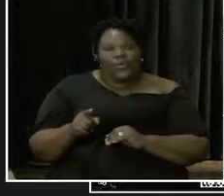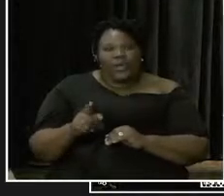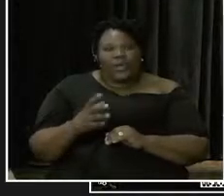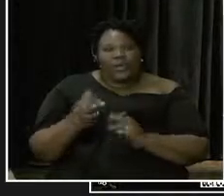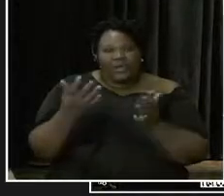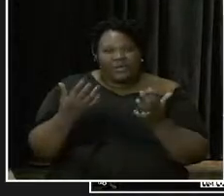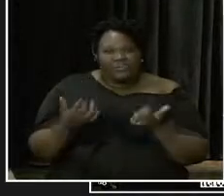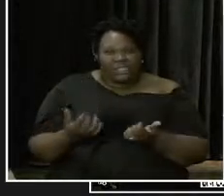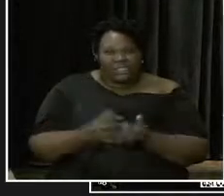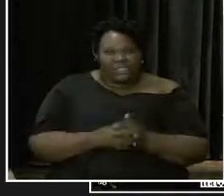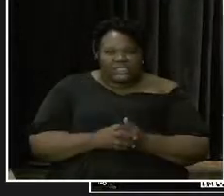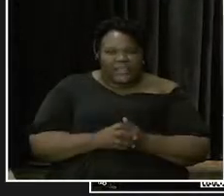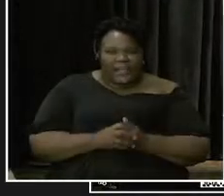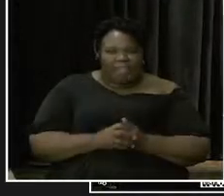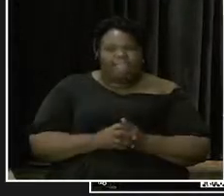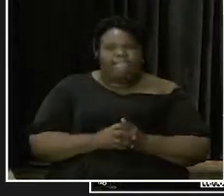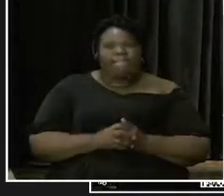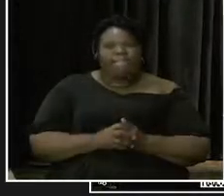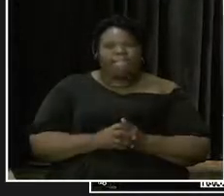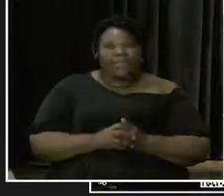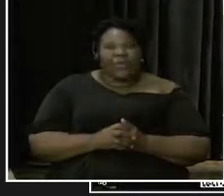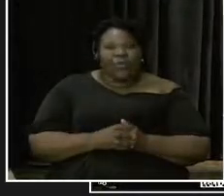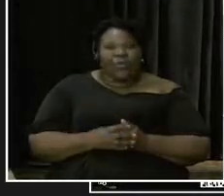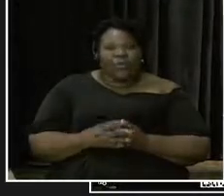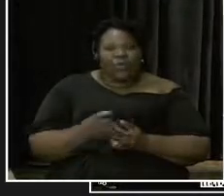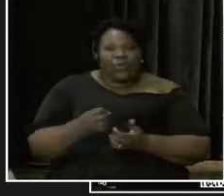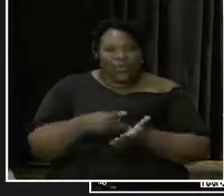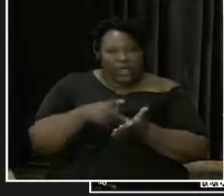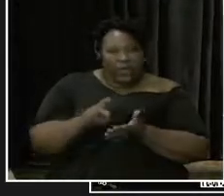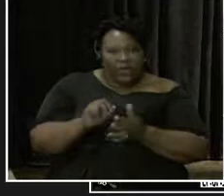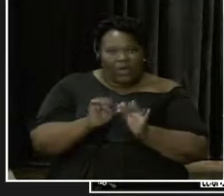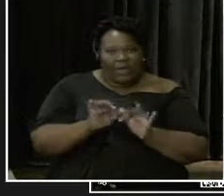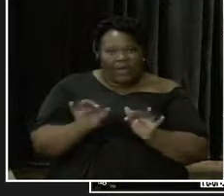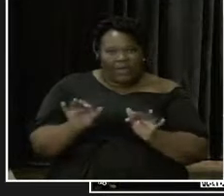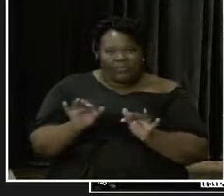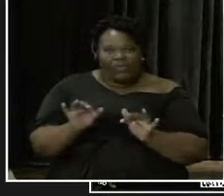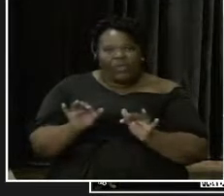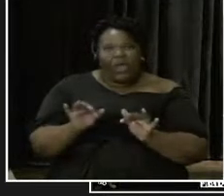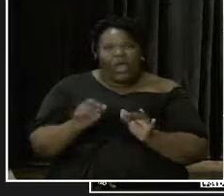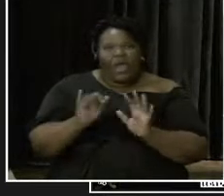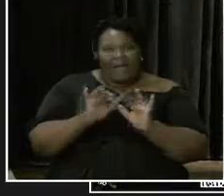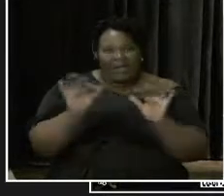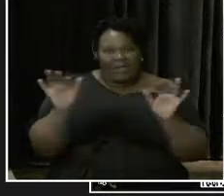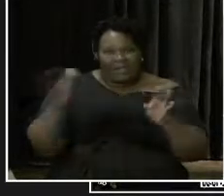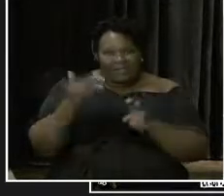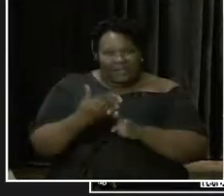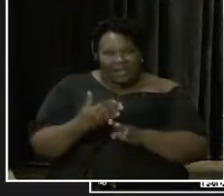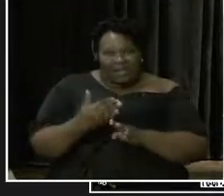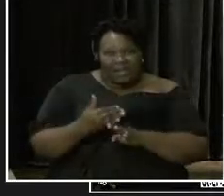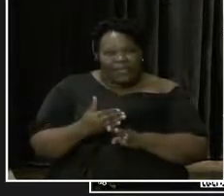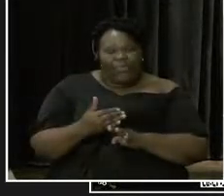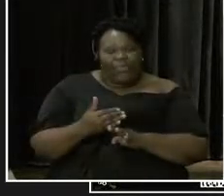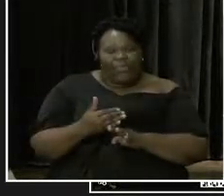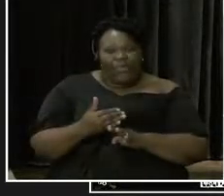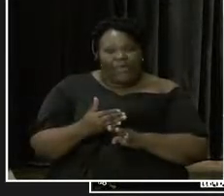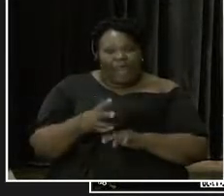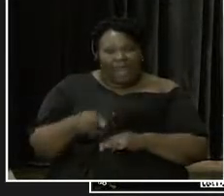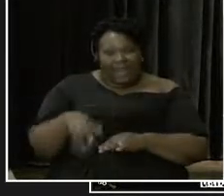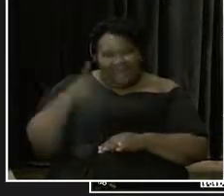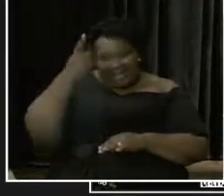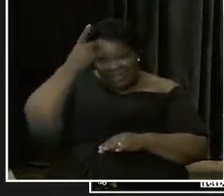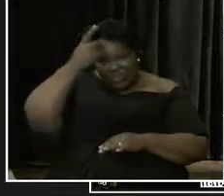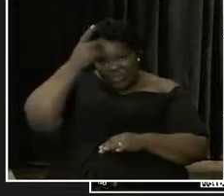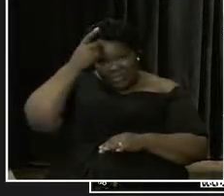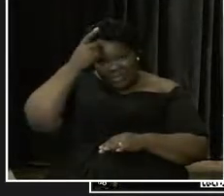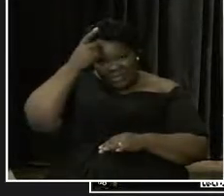budgetary constraints. Now, rewards should be a tool to incentivize workers to work. But in eThekwini, it seems, and I've